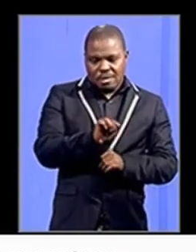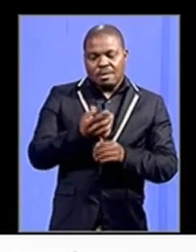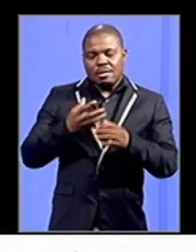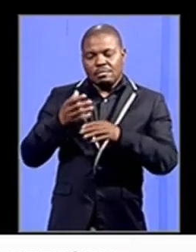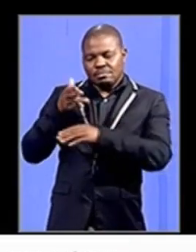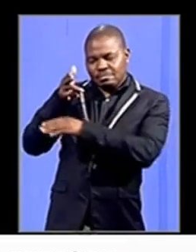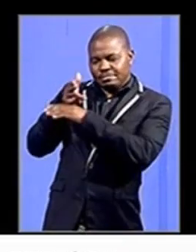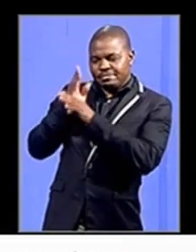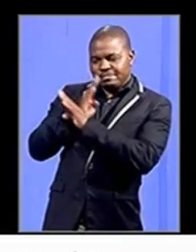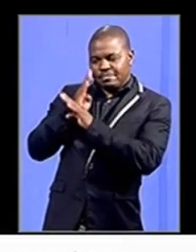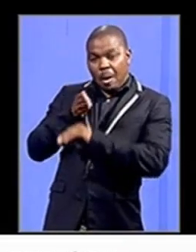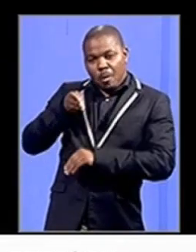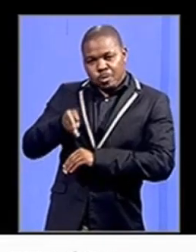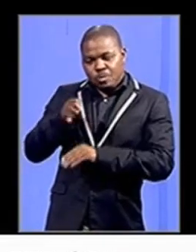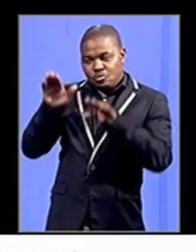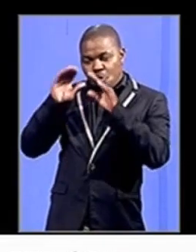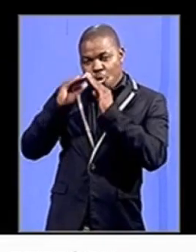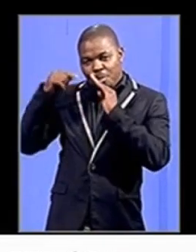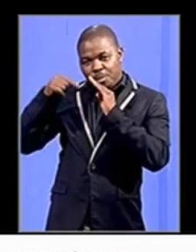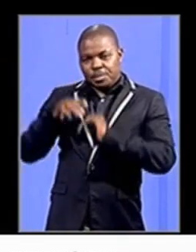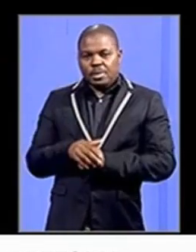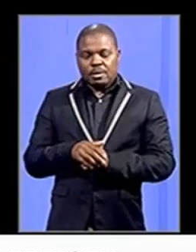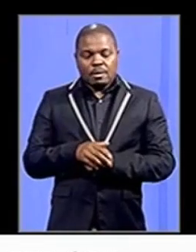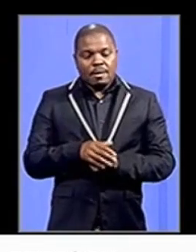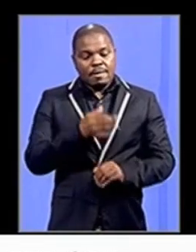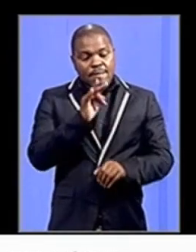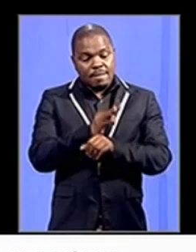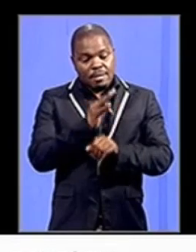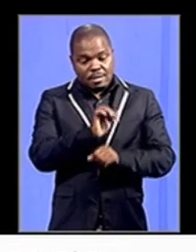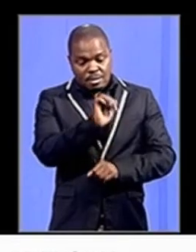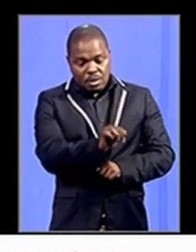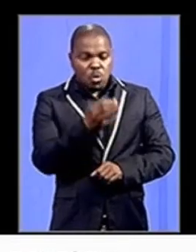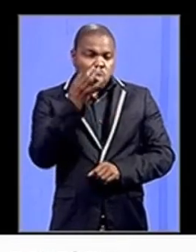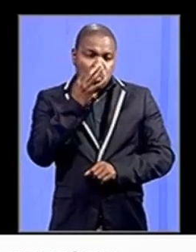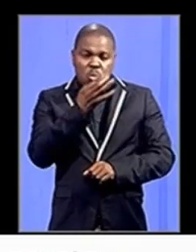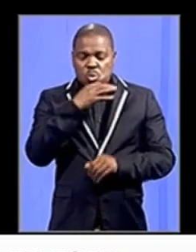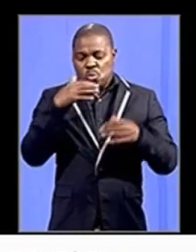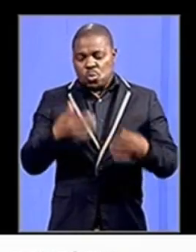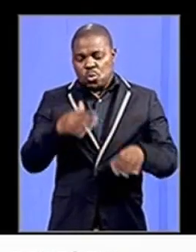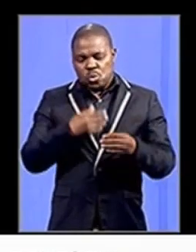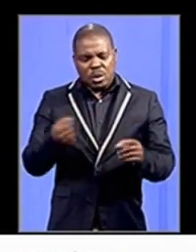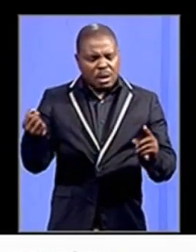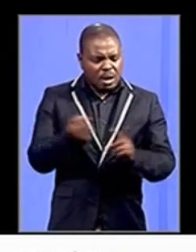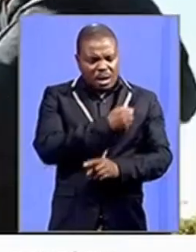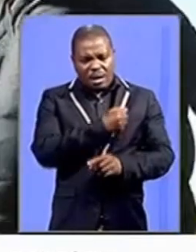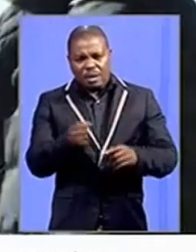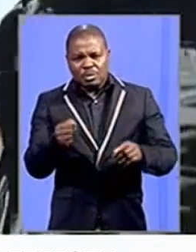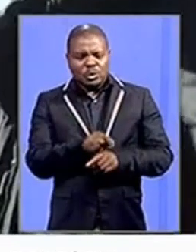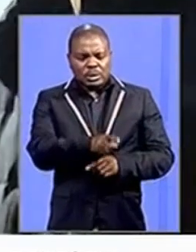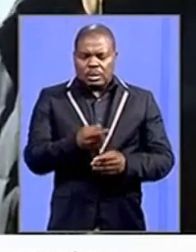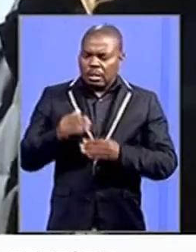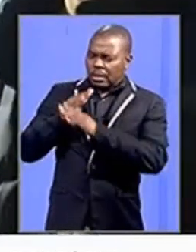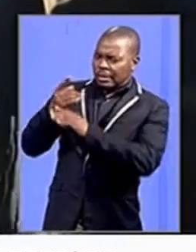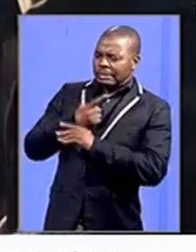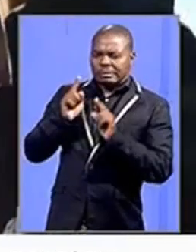ka legaeng la bona. Tatago bana ba babedi o re tlaišo e šoro kgatlhanong le bana ba gagwe ba sa kgone go iphemela